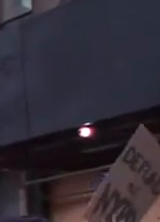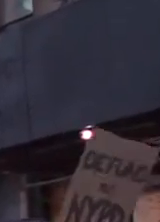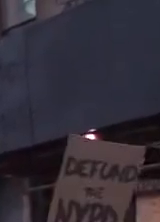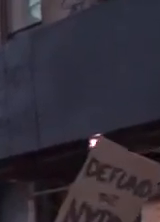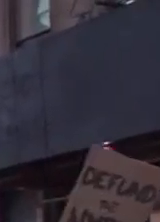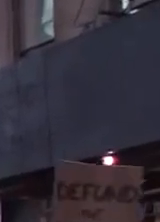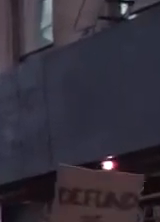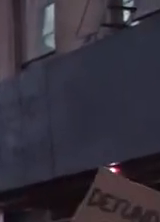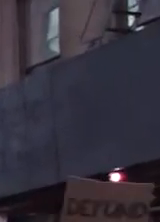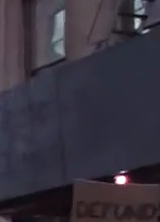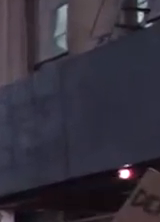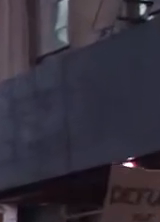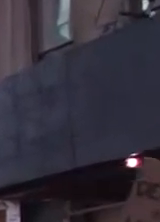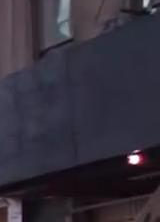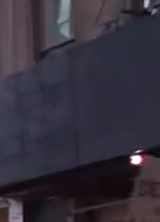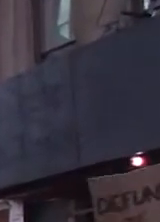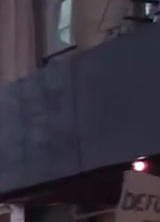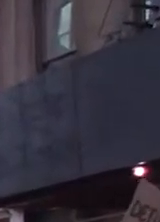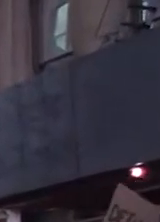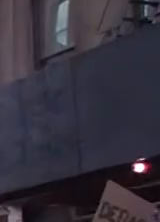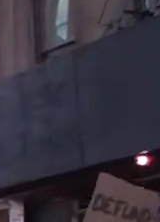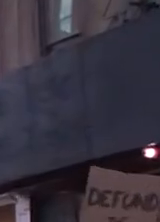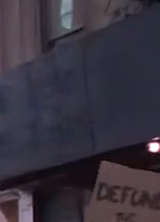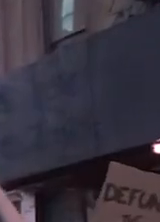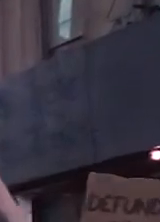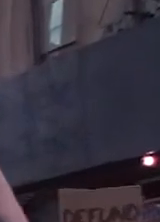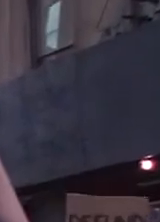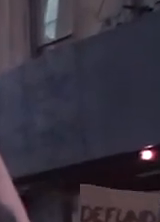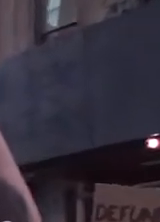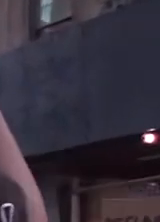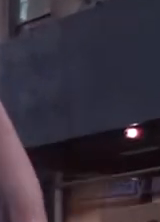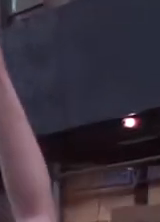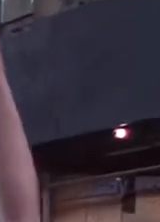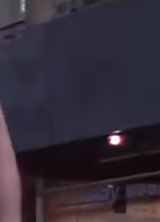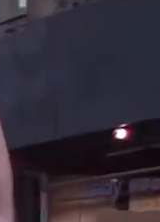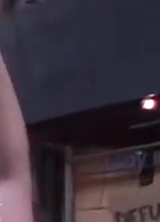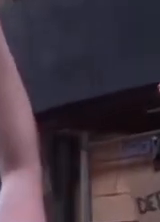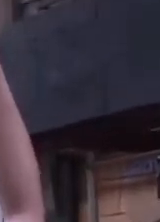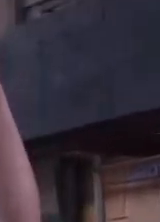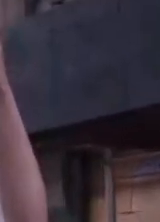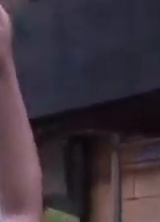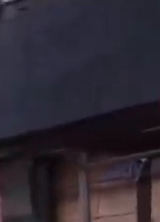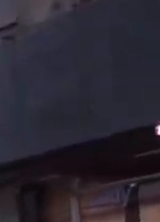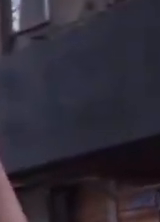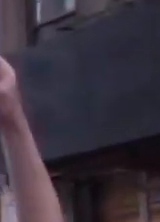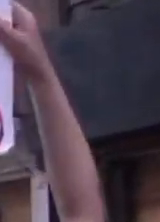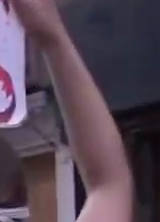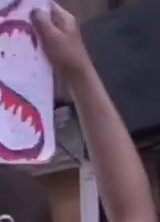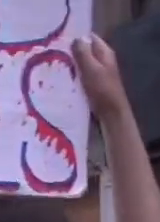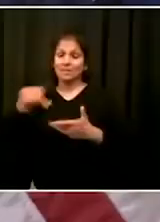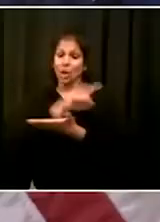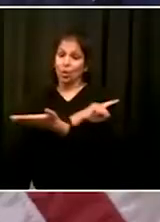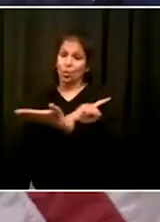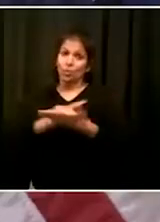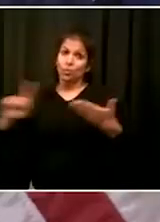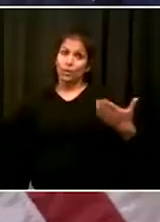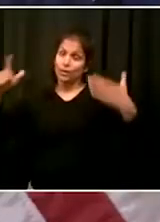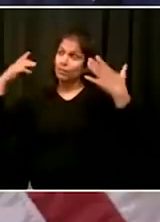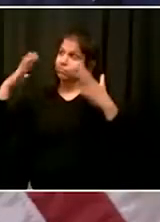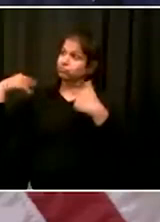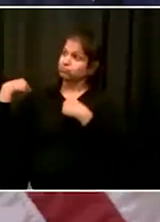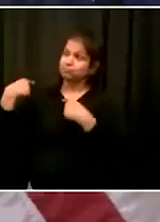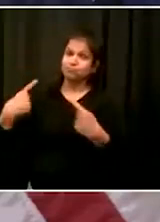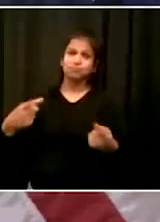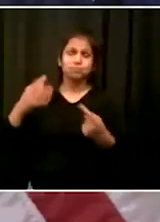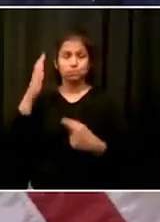Mayor Bill de Blasio is planning on cutting the NYPD's budget in response to demands from protesters for change. People did not protest